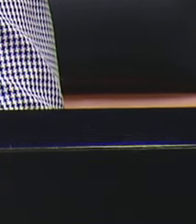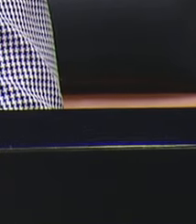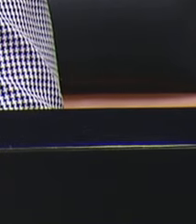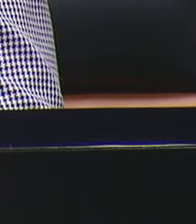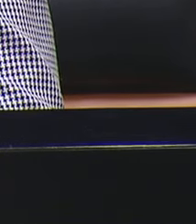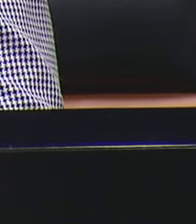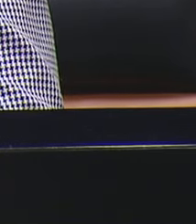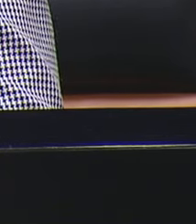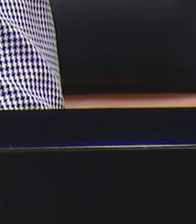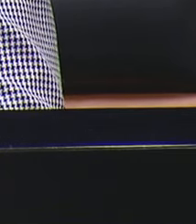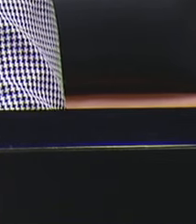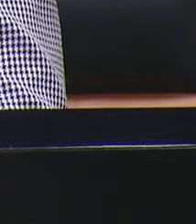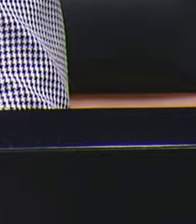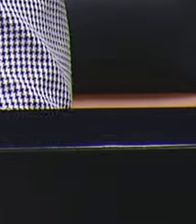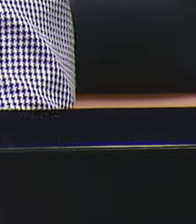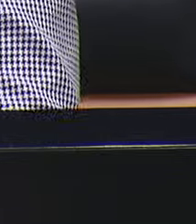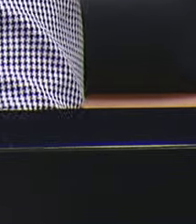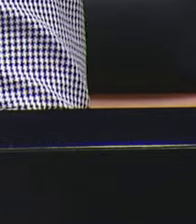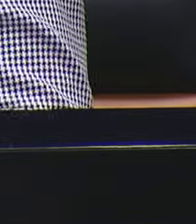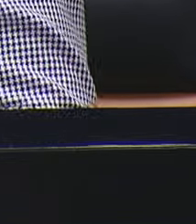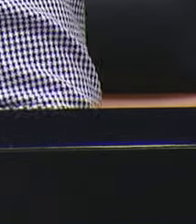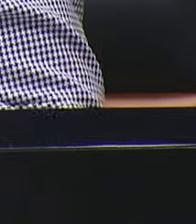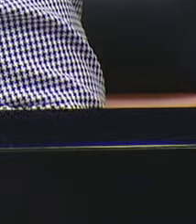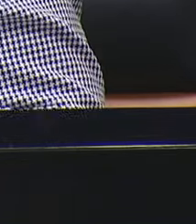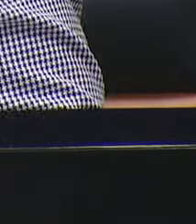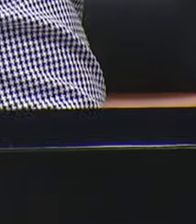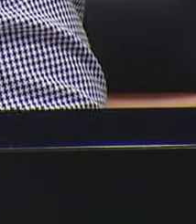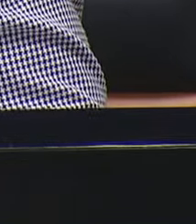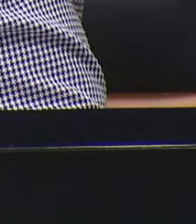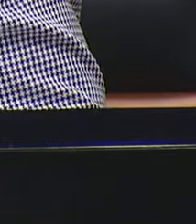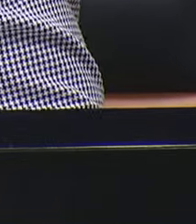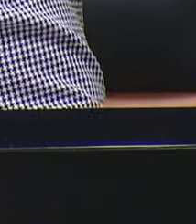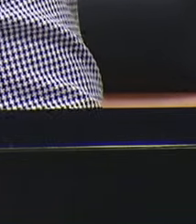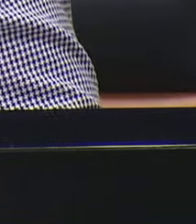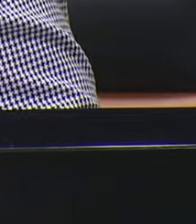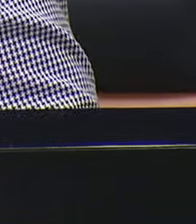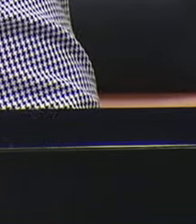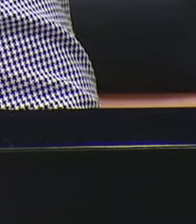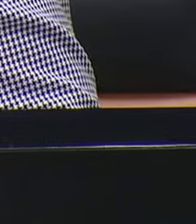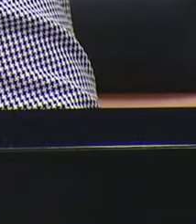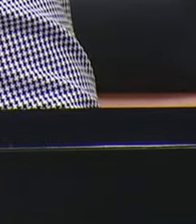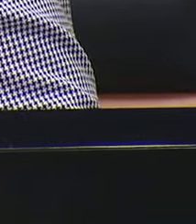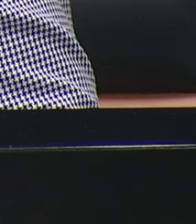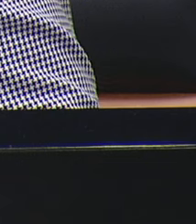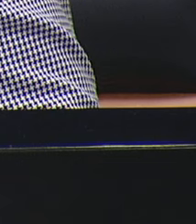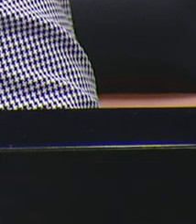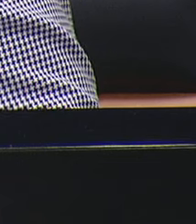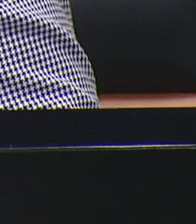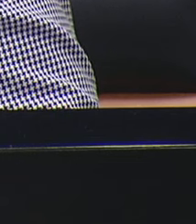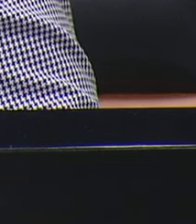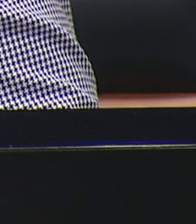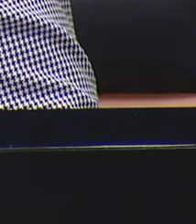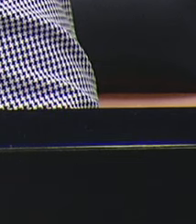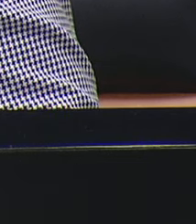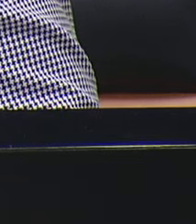It will work. I am told that even if your screen